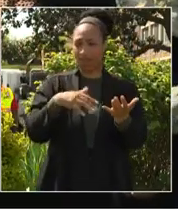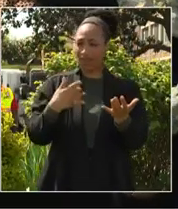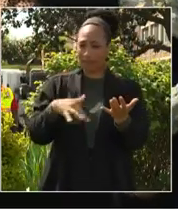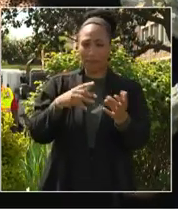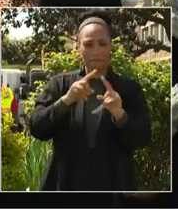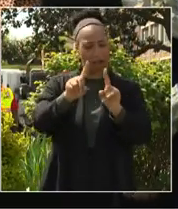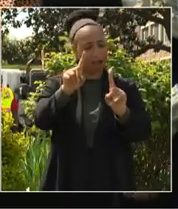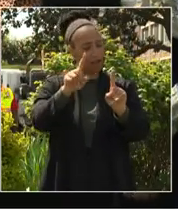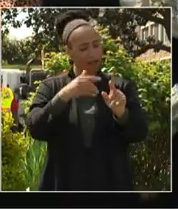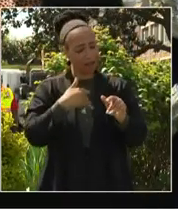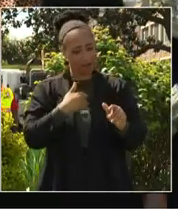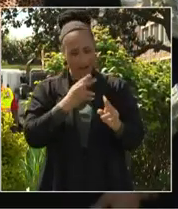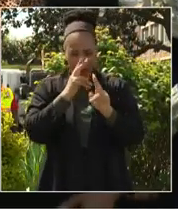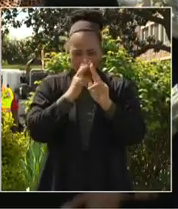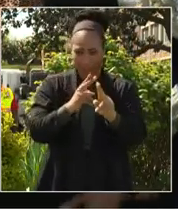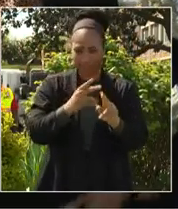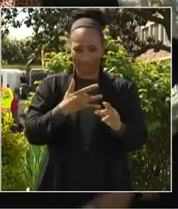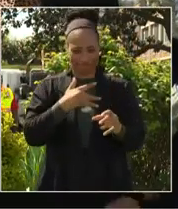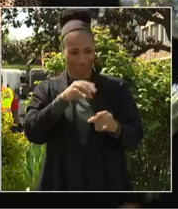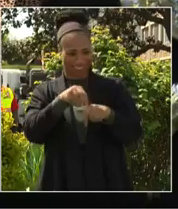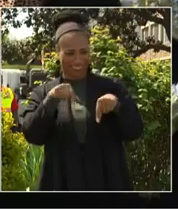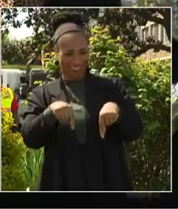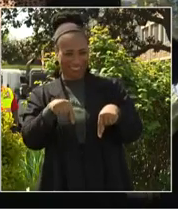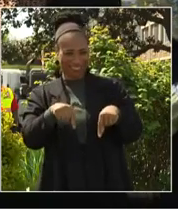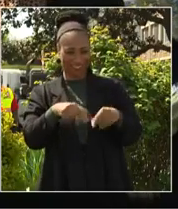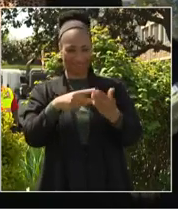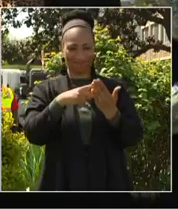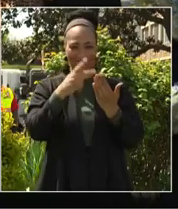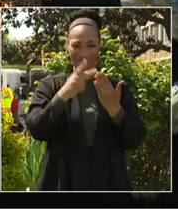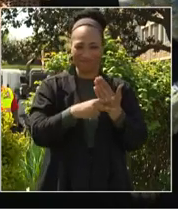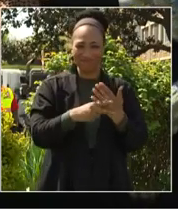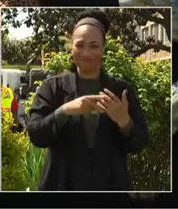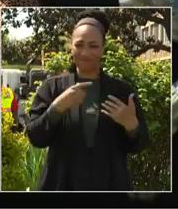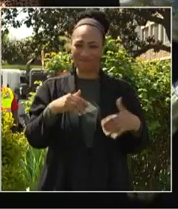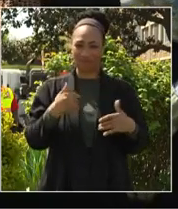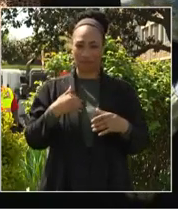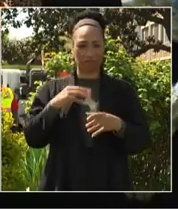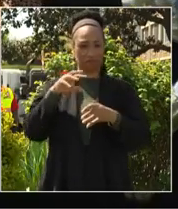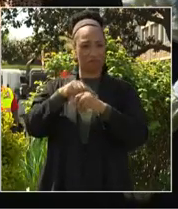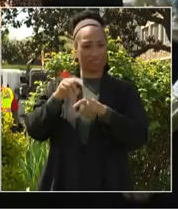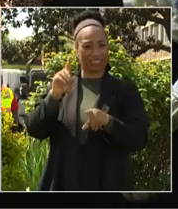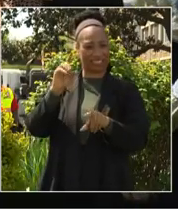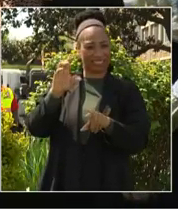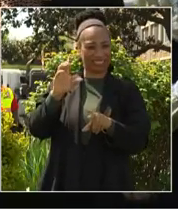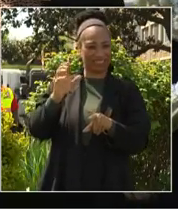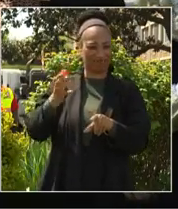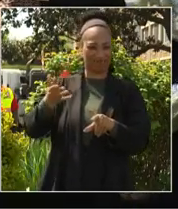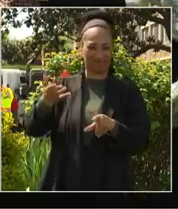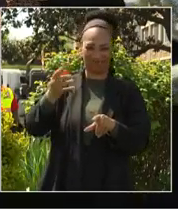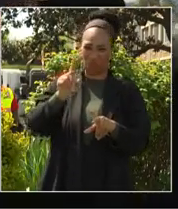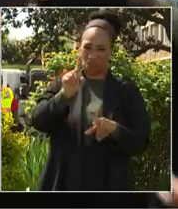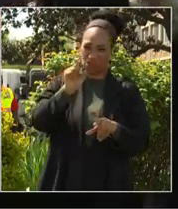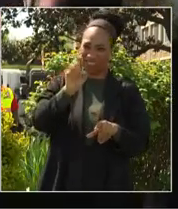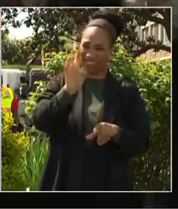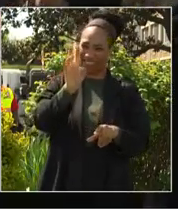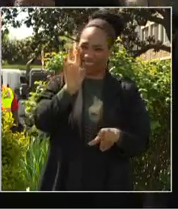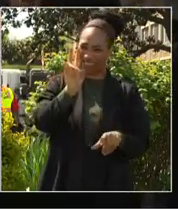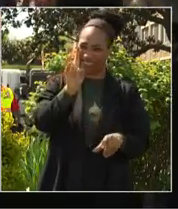years, providing energy to the residents, and we're looking forward to the next 176 years. Thank you.